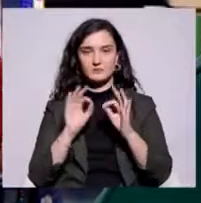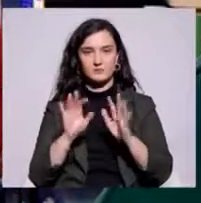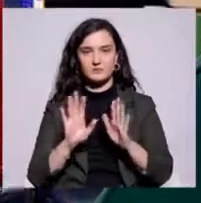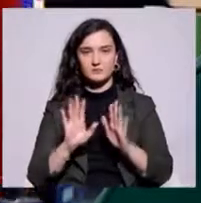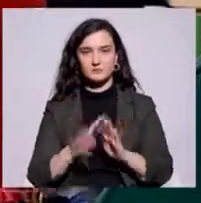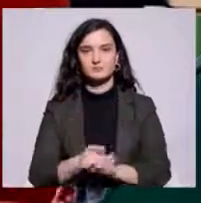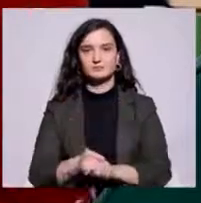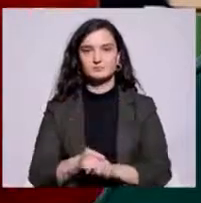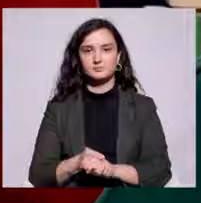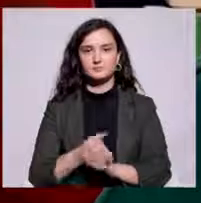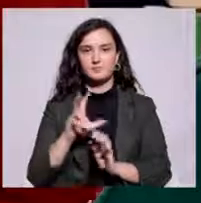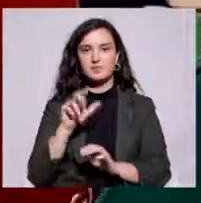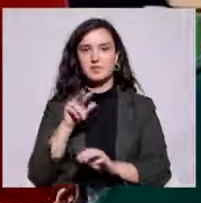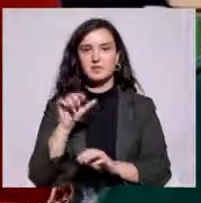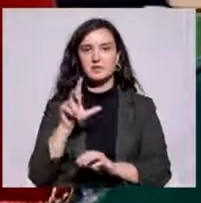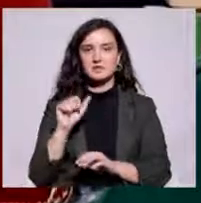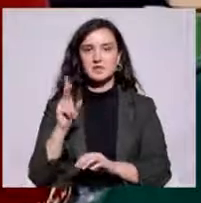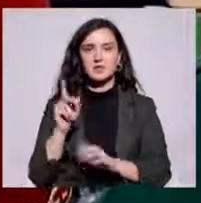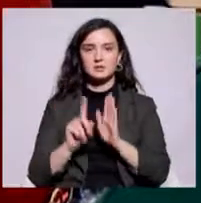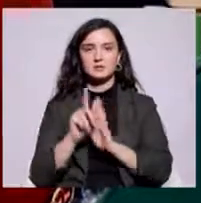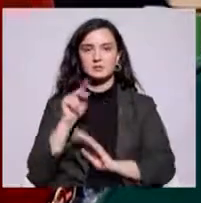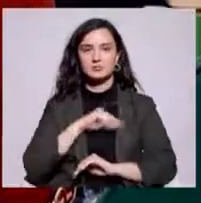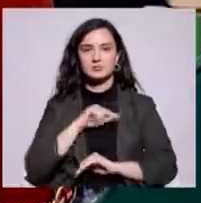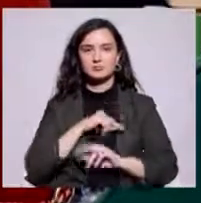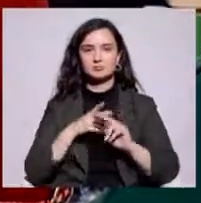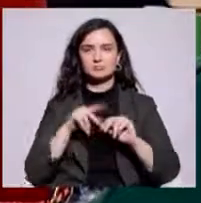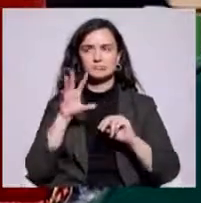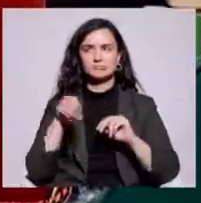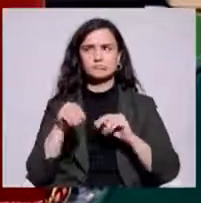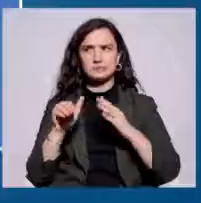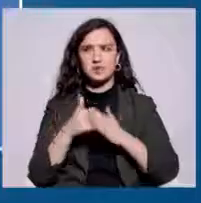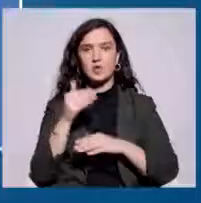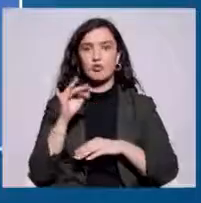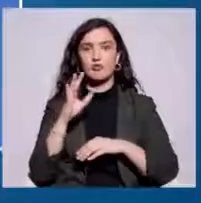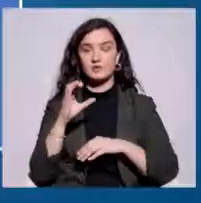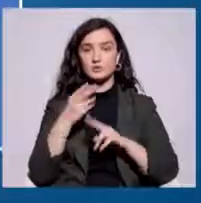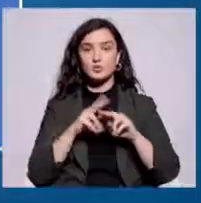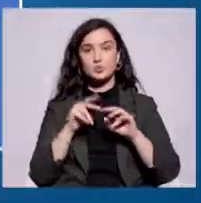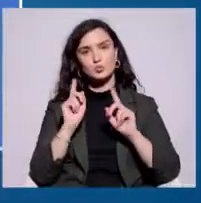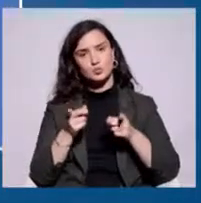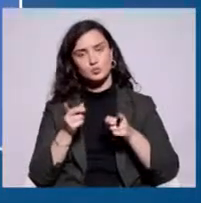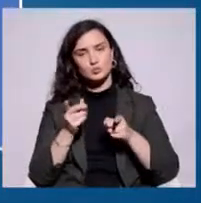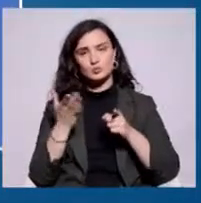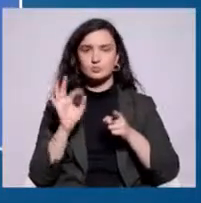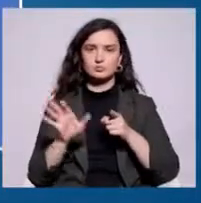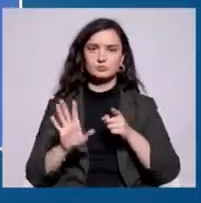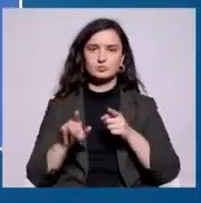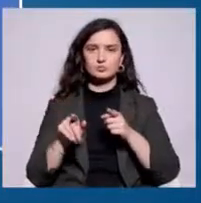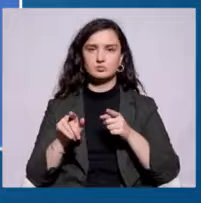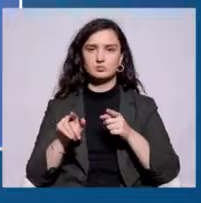false. So Helen, Zach started working in a new office. Is that true or